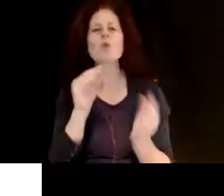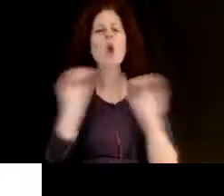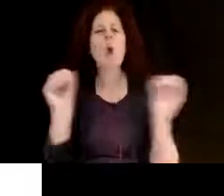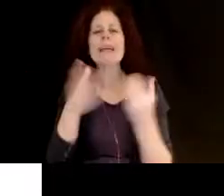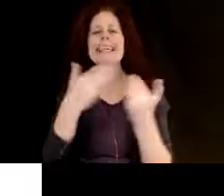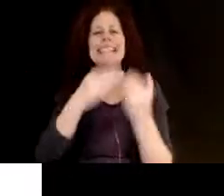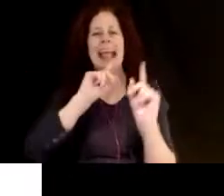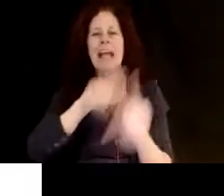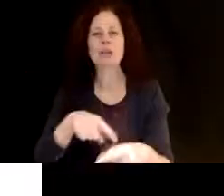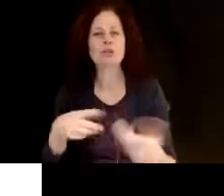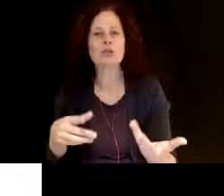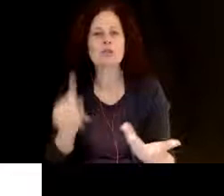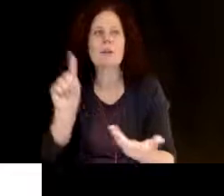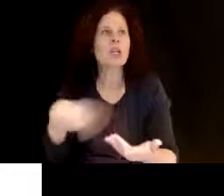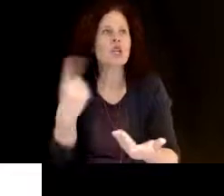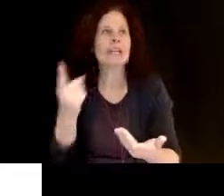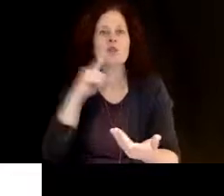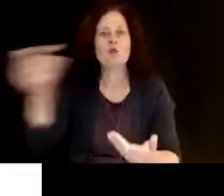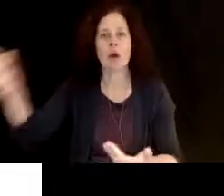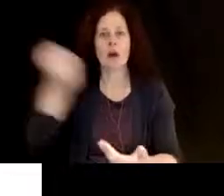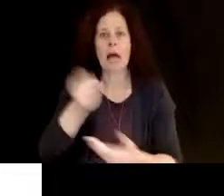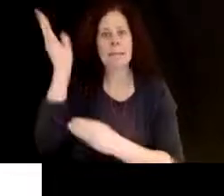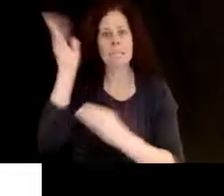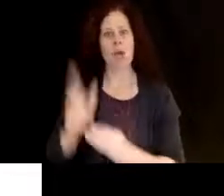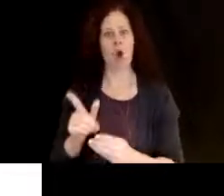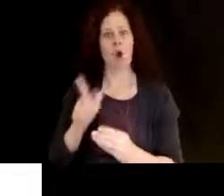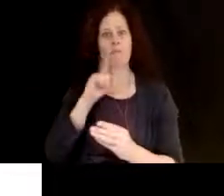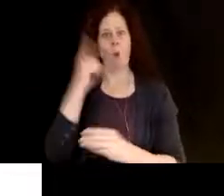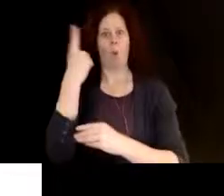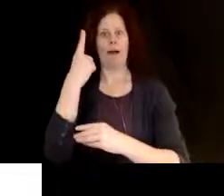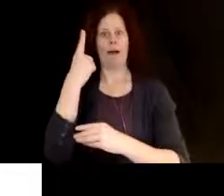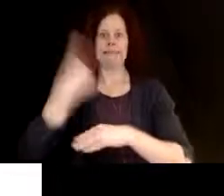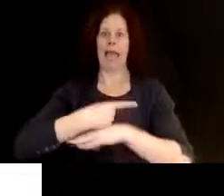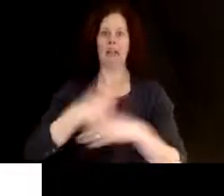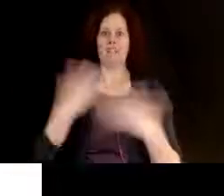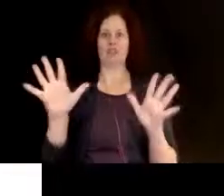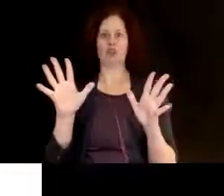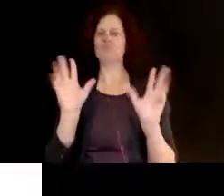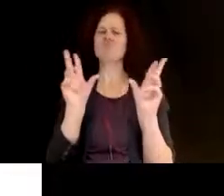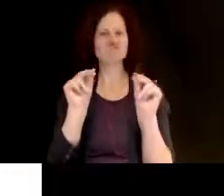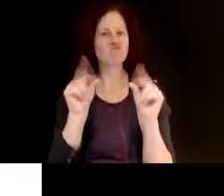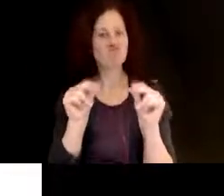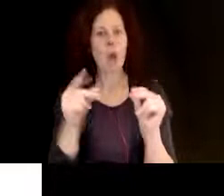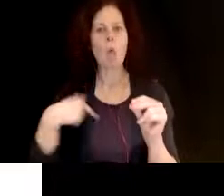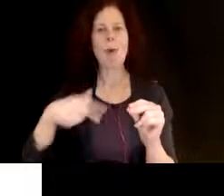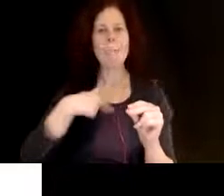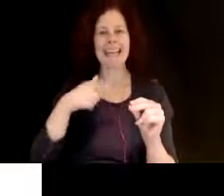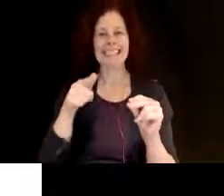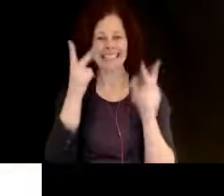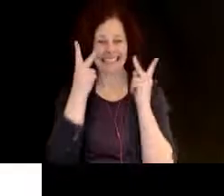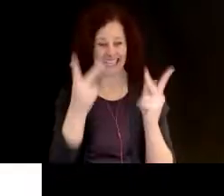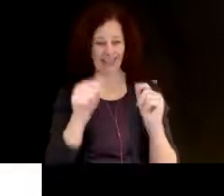IDEA coordinator. It was described as an overall change in how disability is understood and valued in the organization of